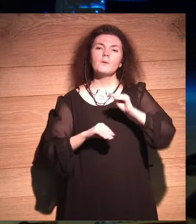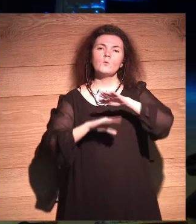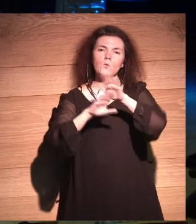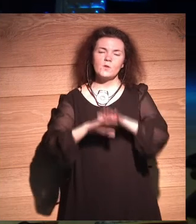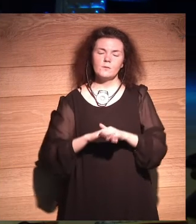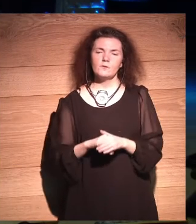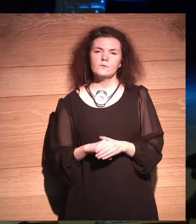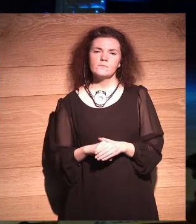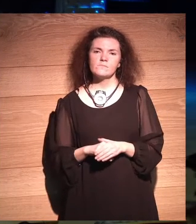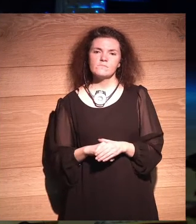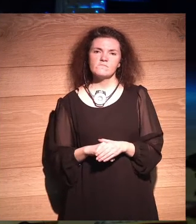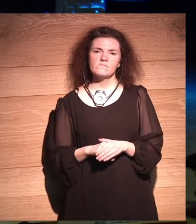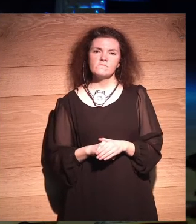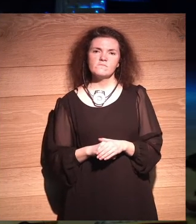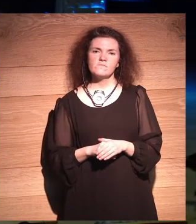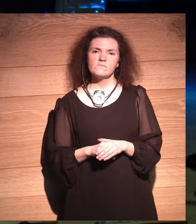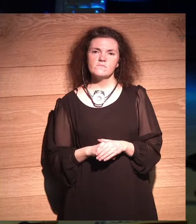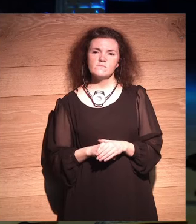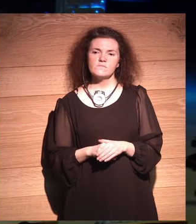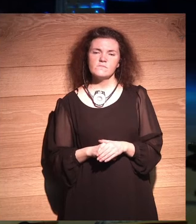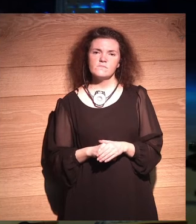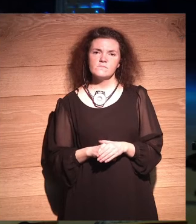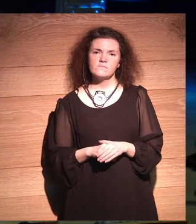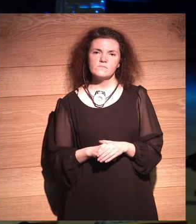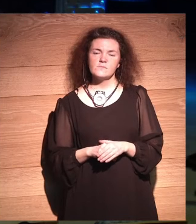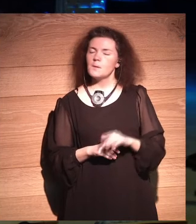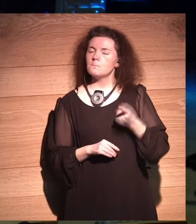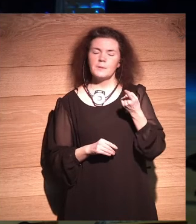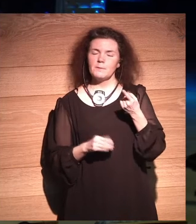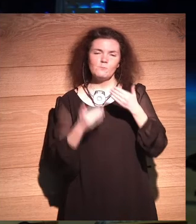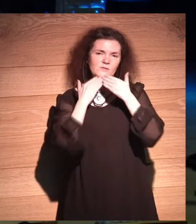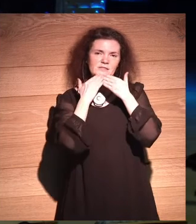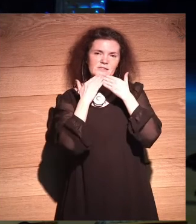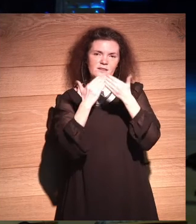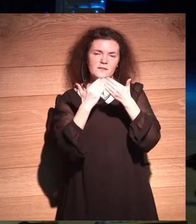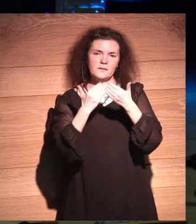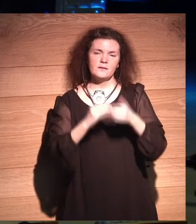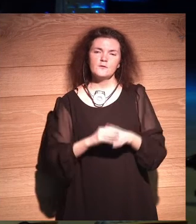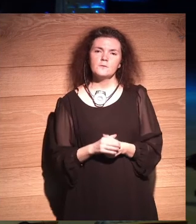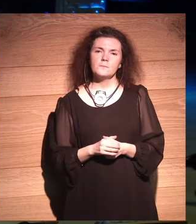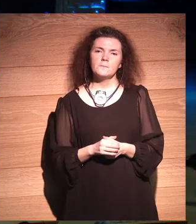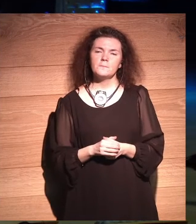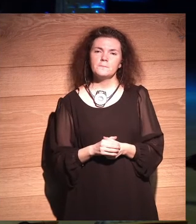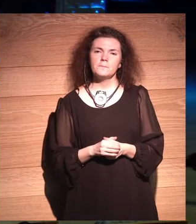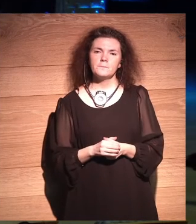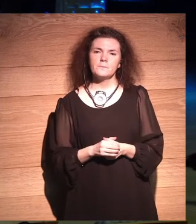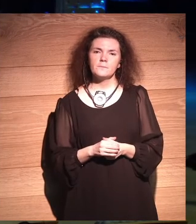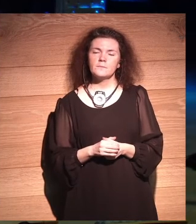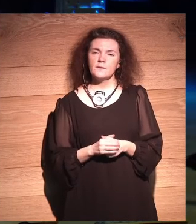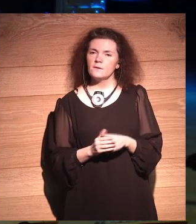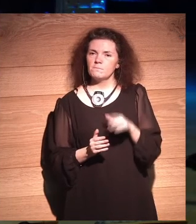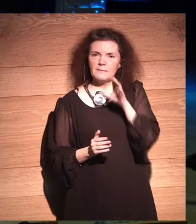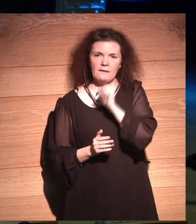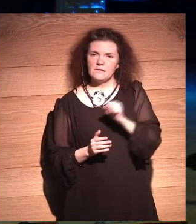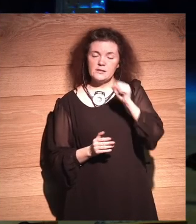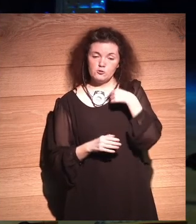Yes. Last question, please. It was great. I'm working on an idea for an app that